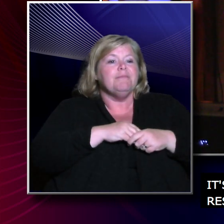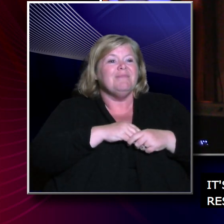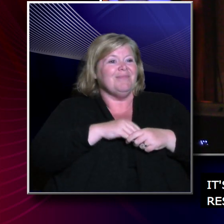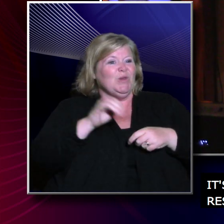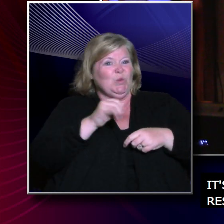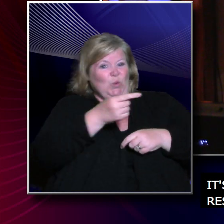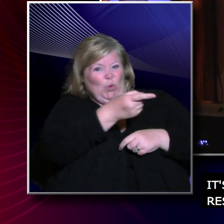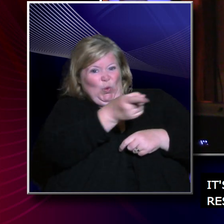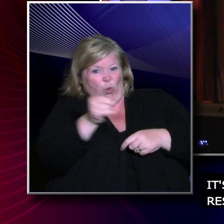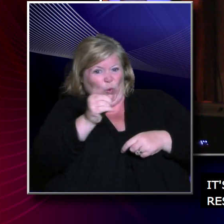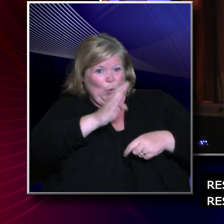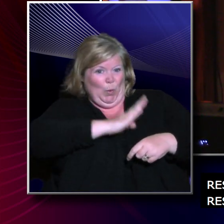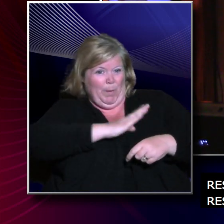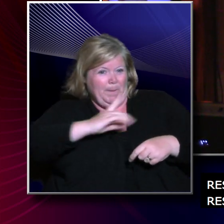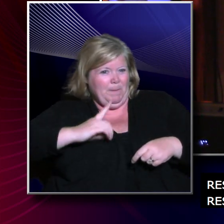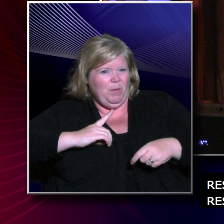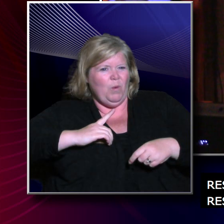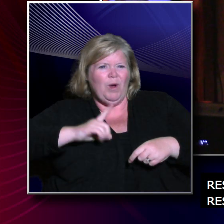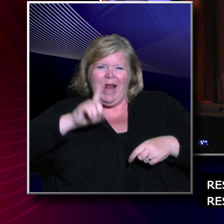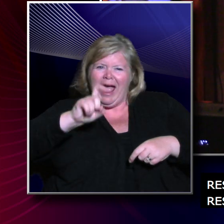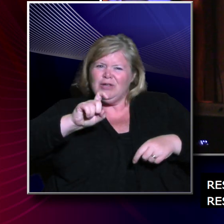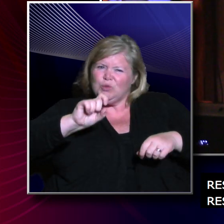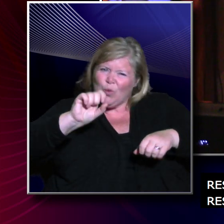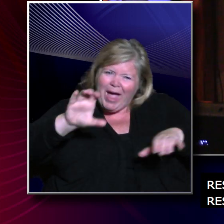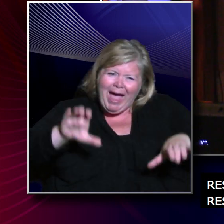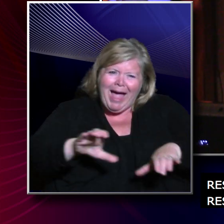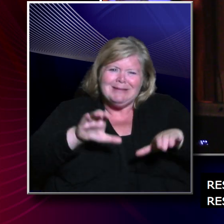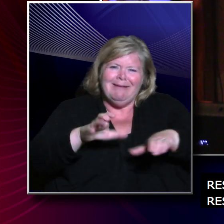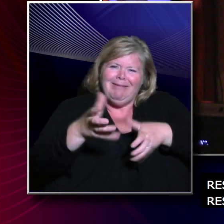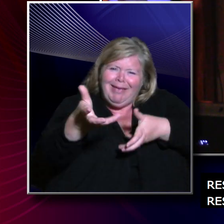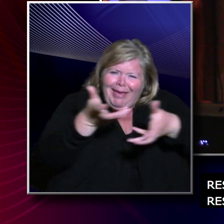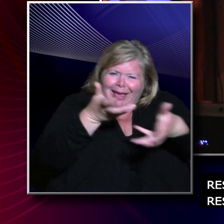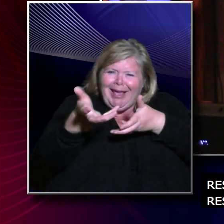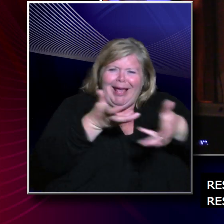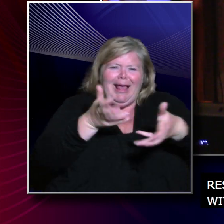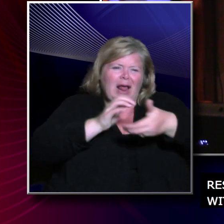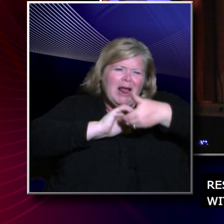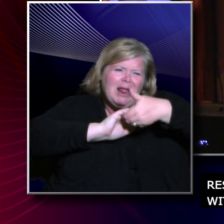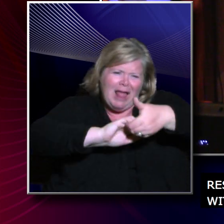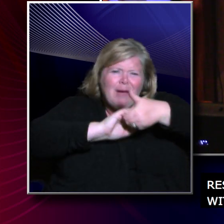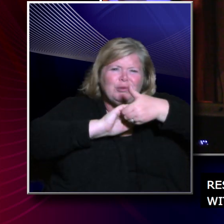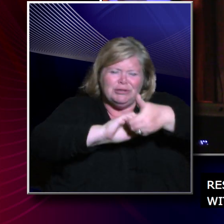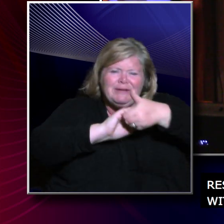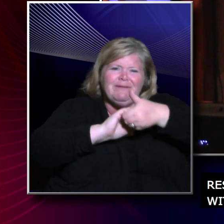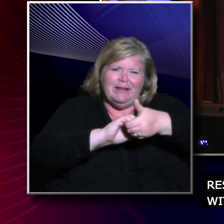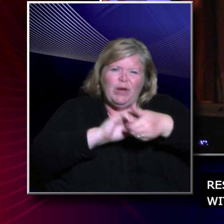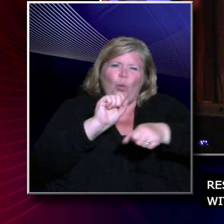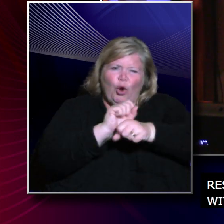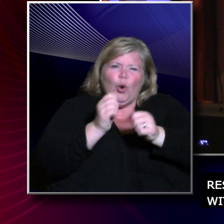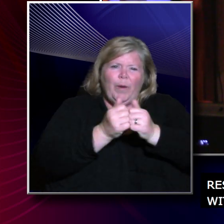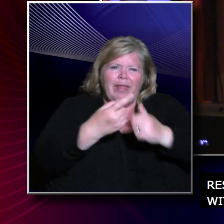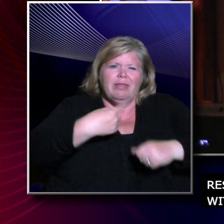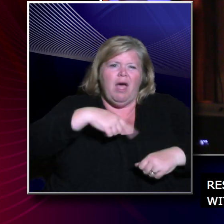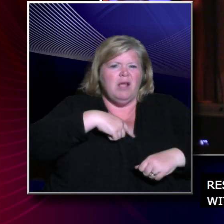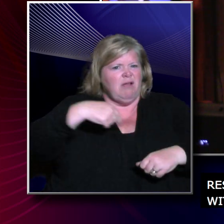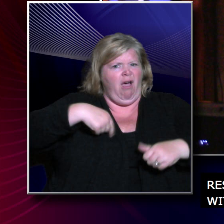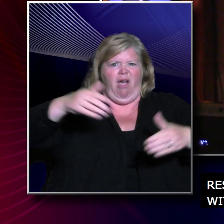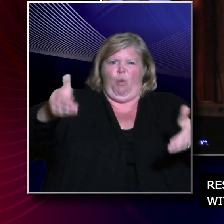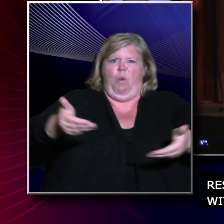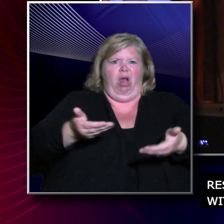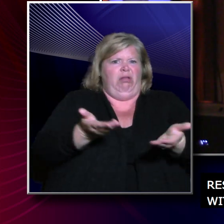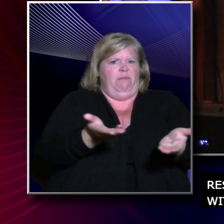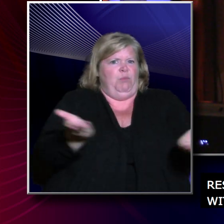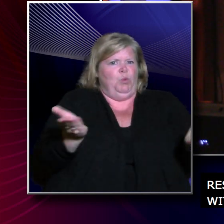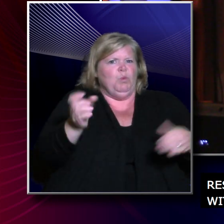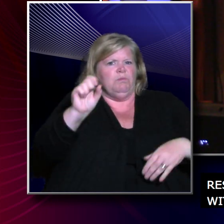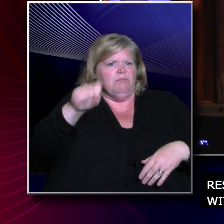as a board actively work with us collaboratively. And I welcome you. I want